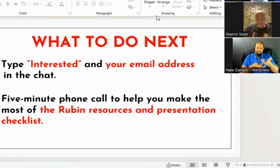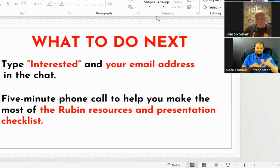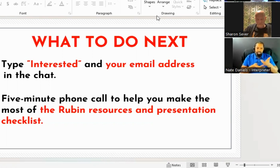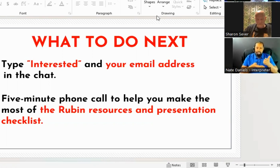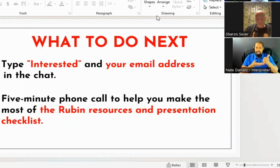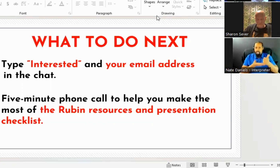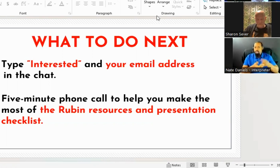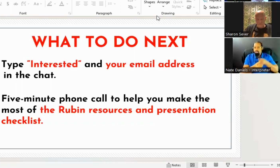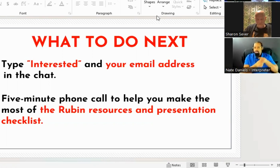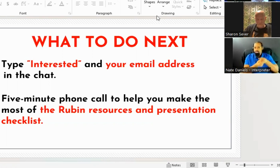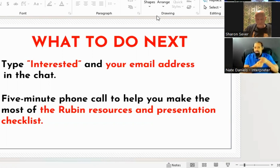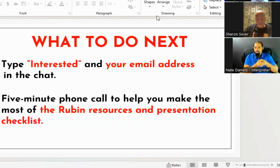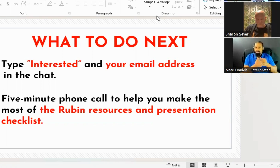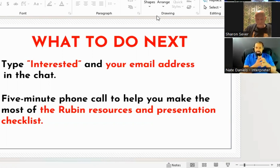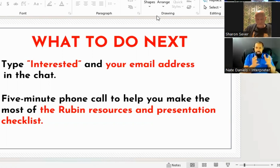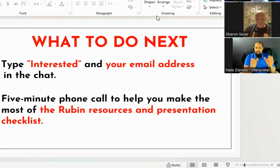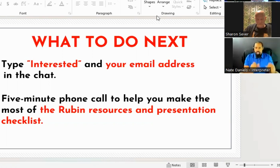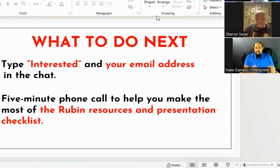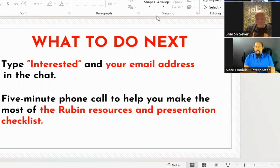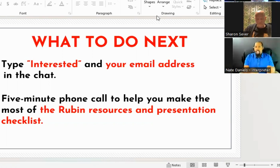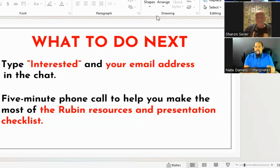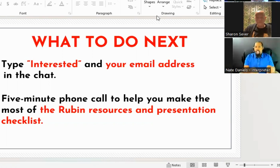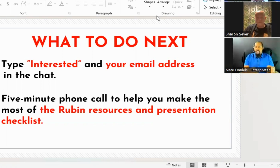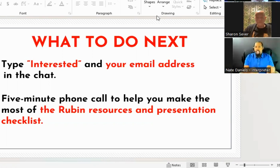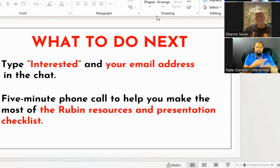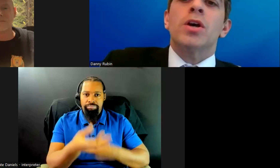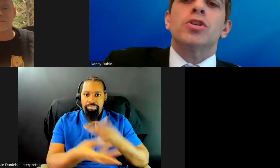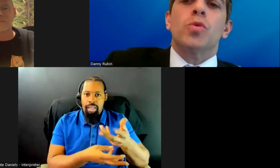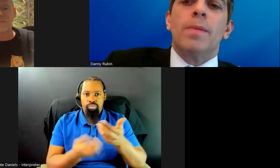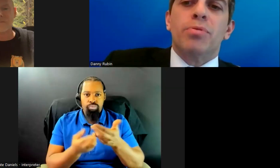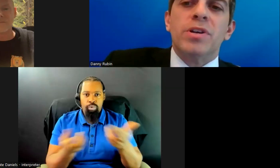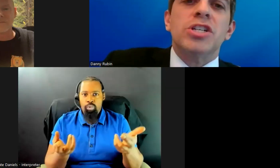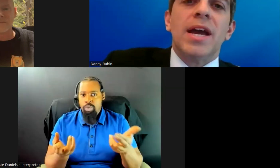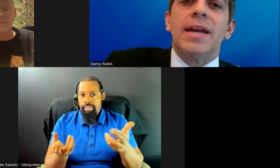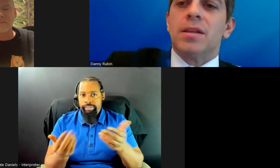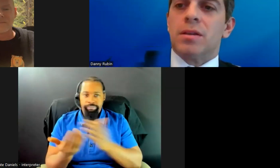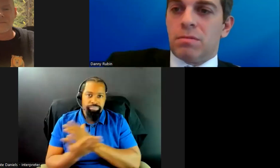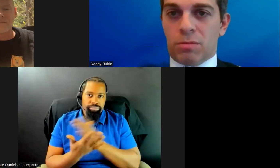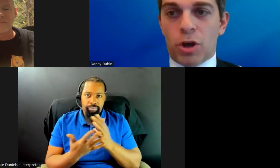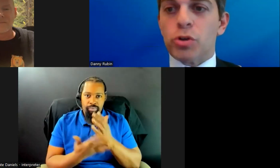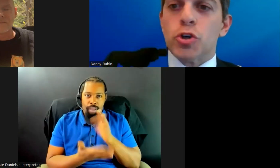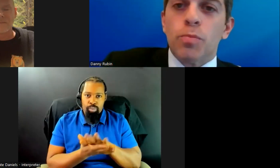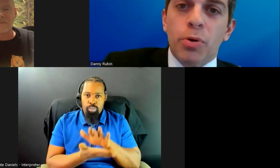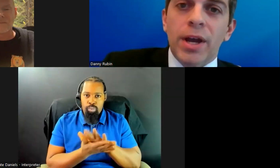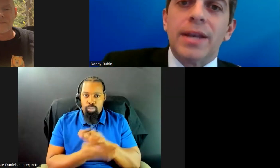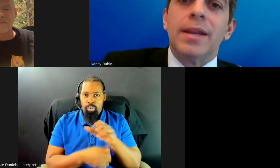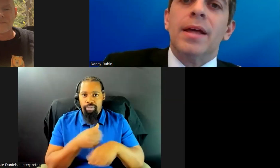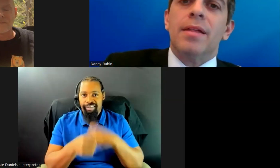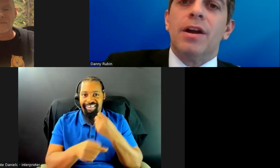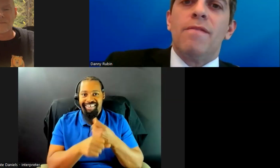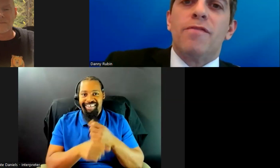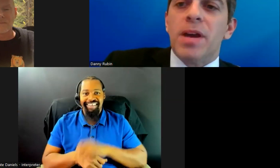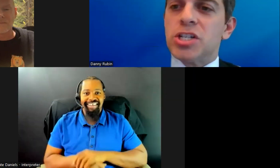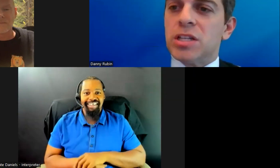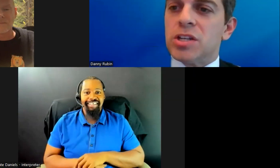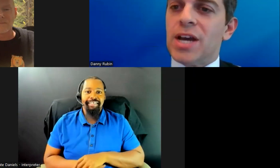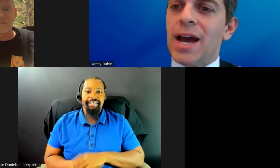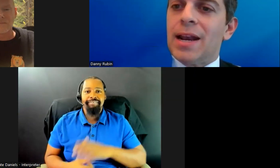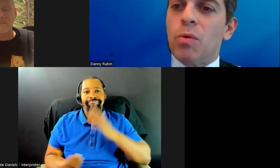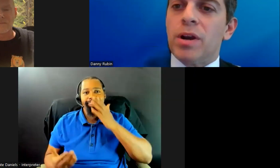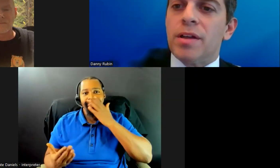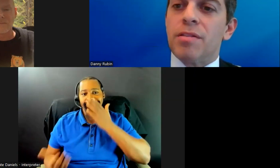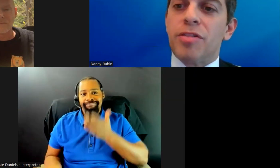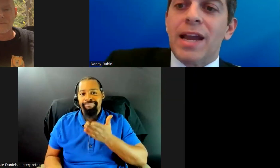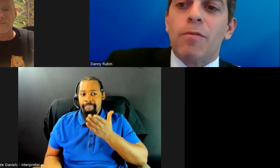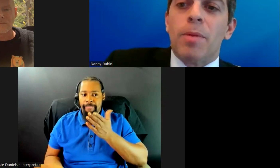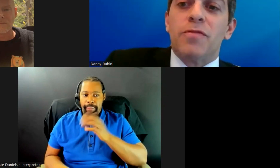free resources throughout the rest of the school year. Okay, so we appreciate those who put their information in the